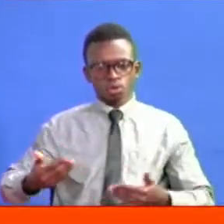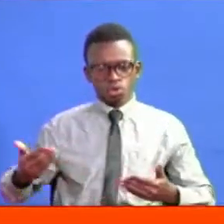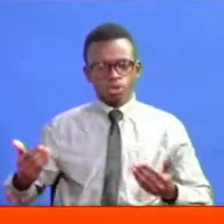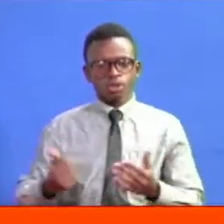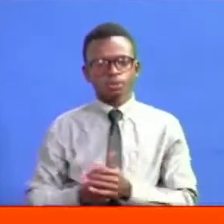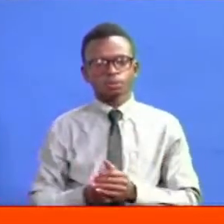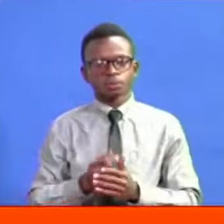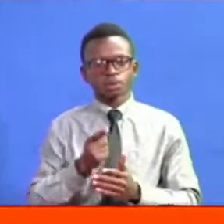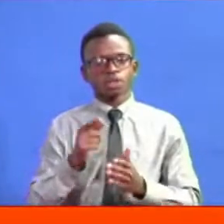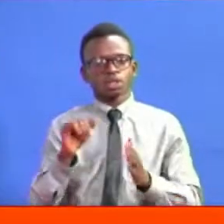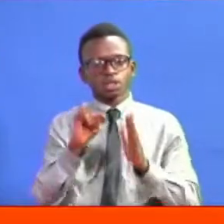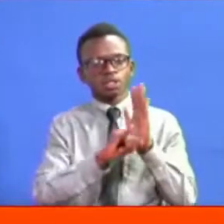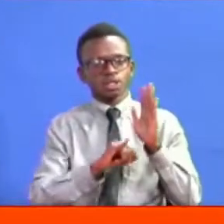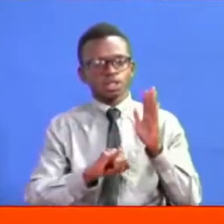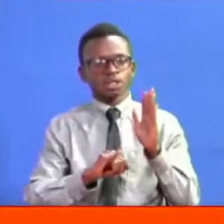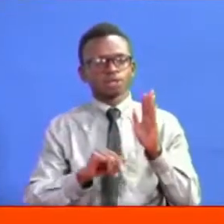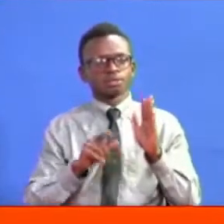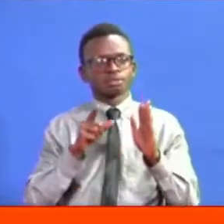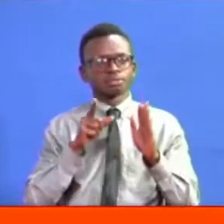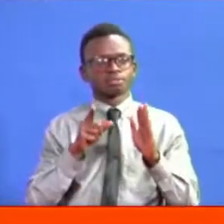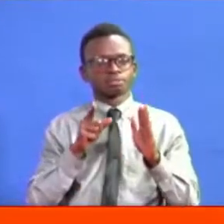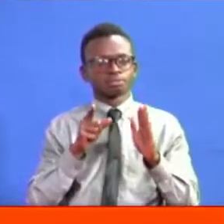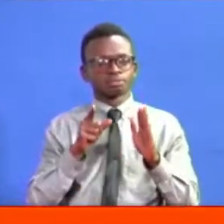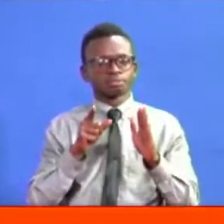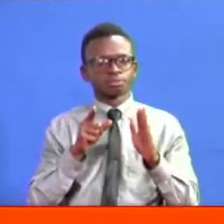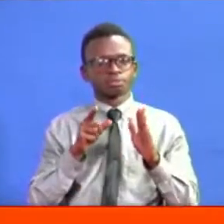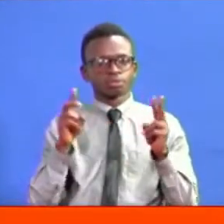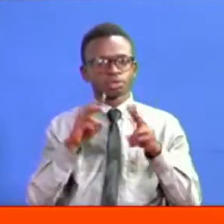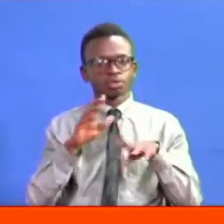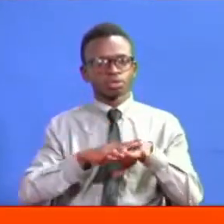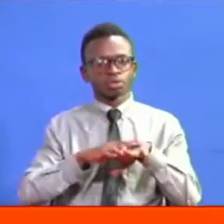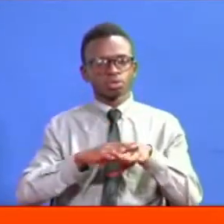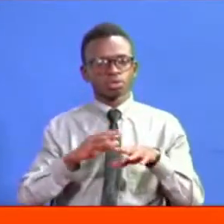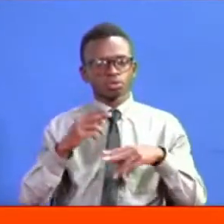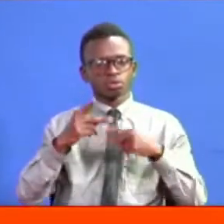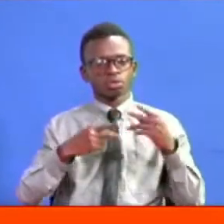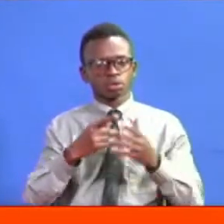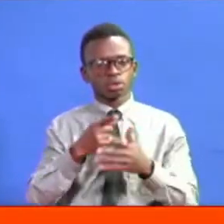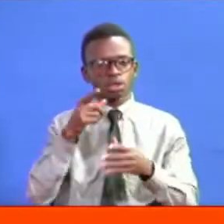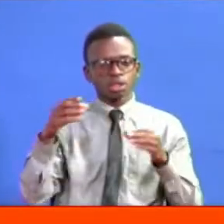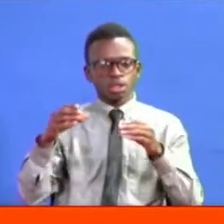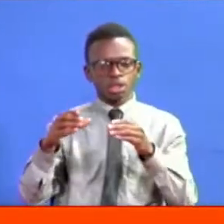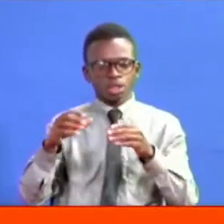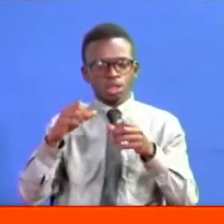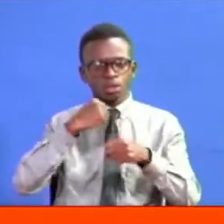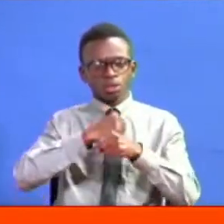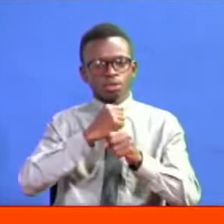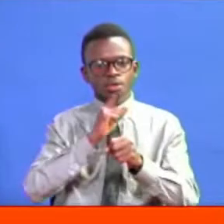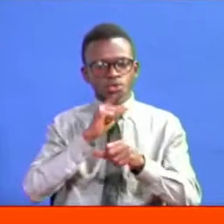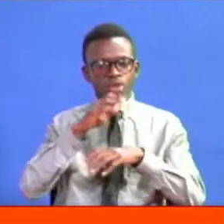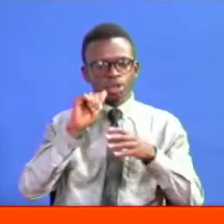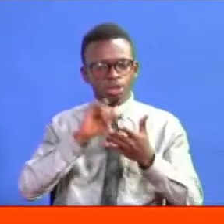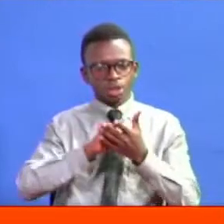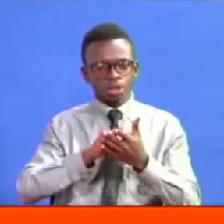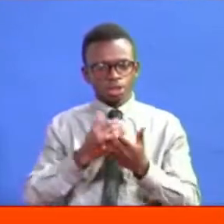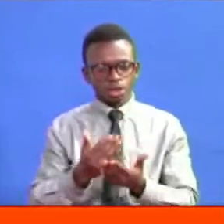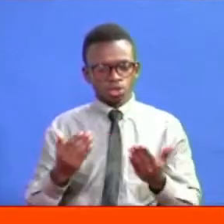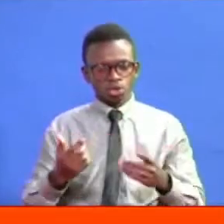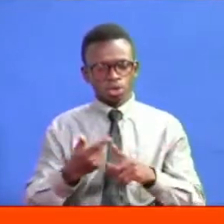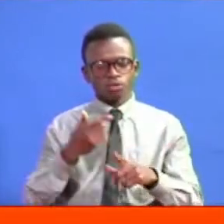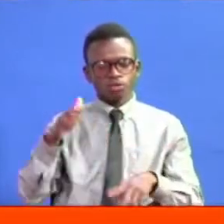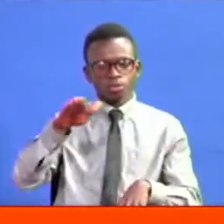of time, altering life by holding it still. Mukuro Art Club has ensured that the kids situated in the slums with the will of